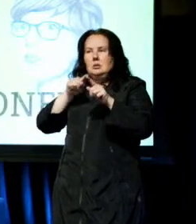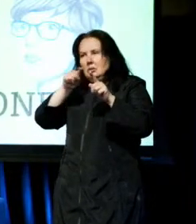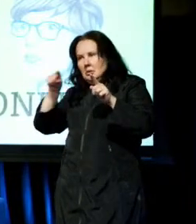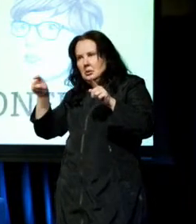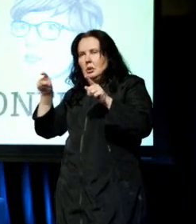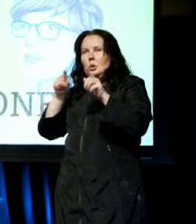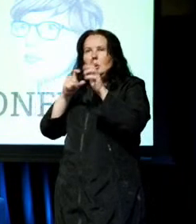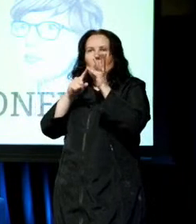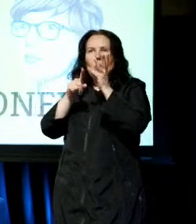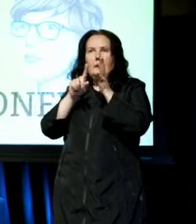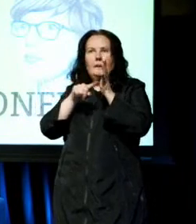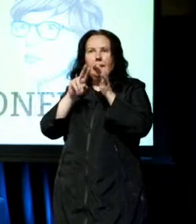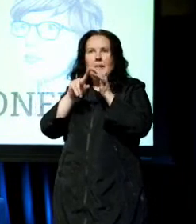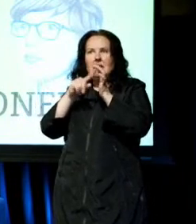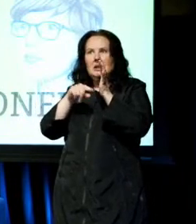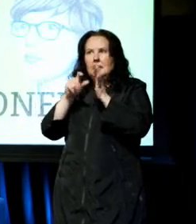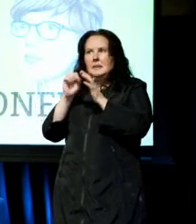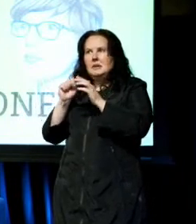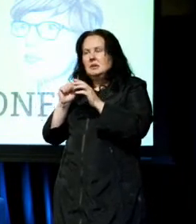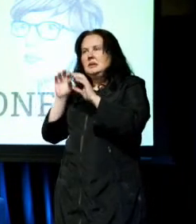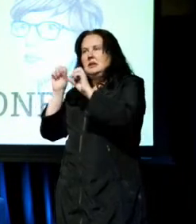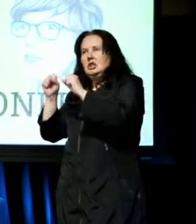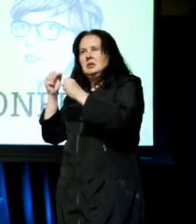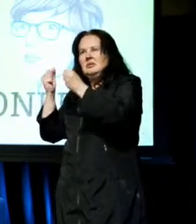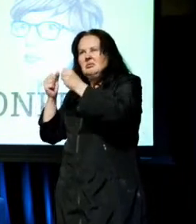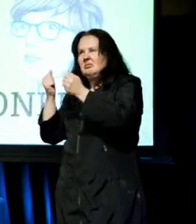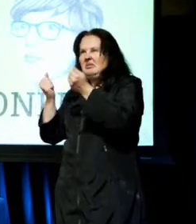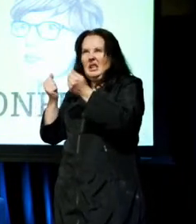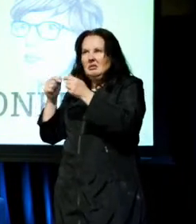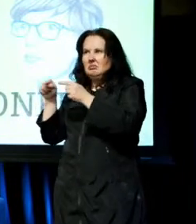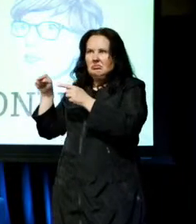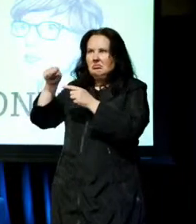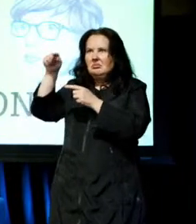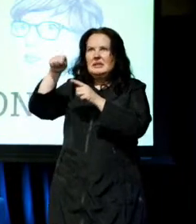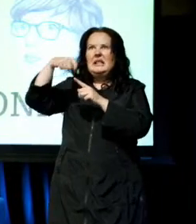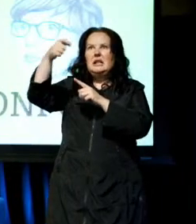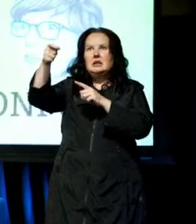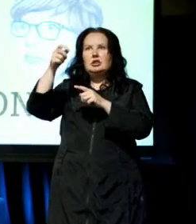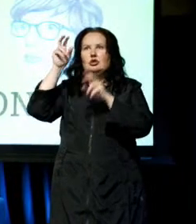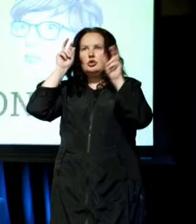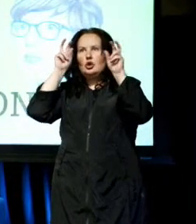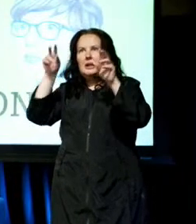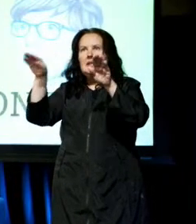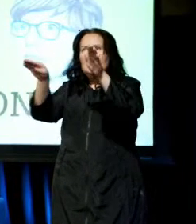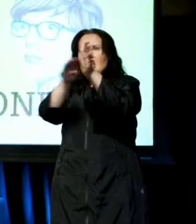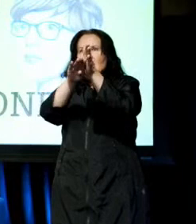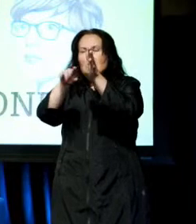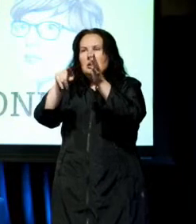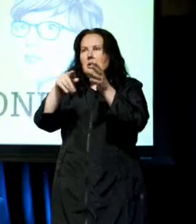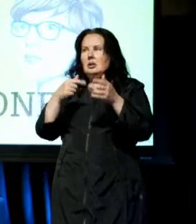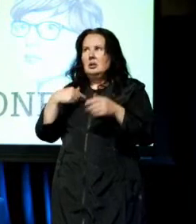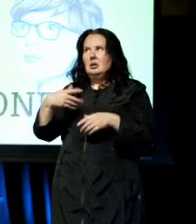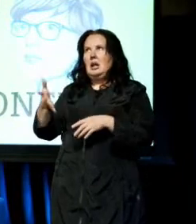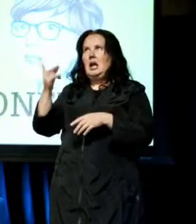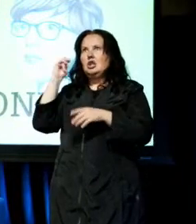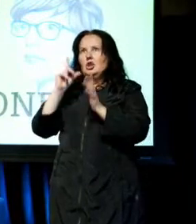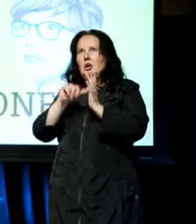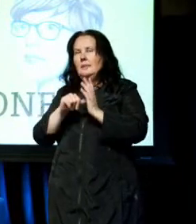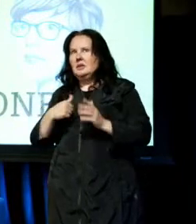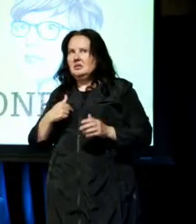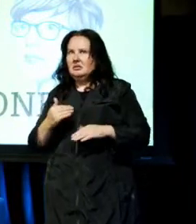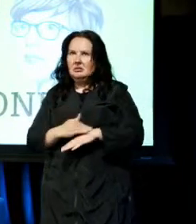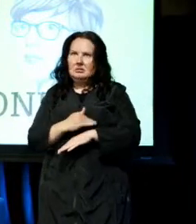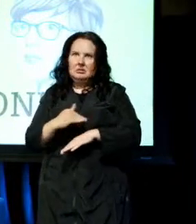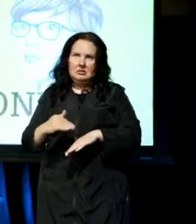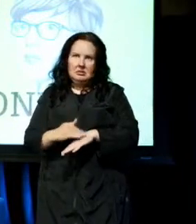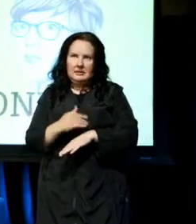to the next station, maybe. You got to wait for it to arrive. Last time I tried to do that, I had a lot of trouble. So I'm feeling quite nervous about that.